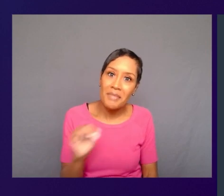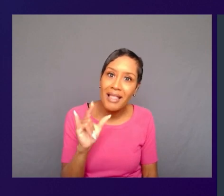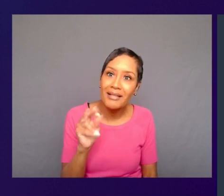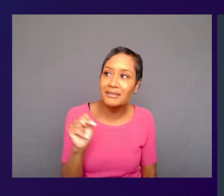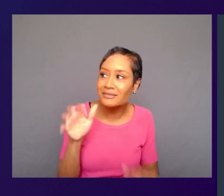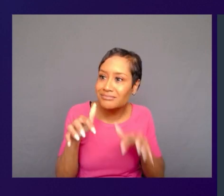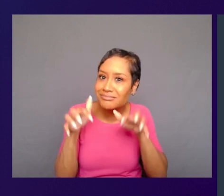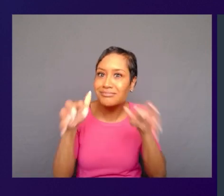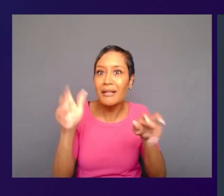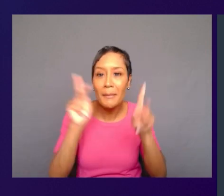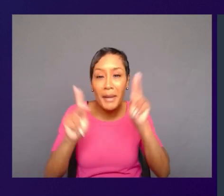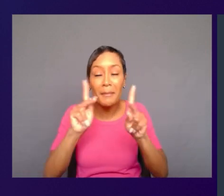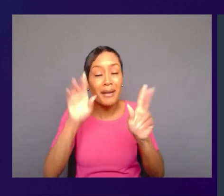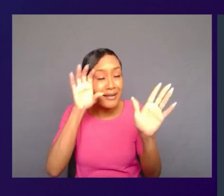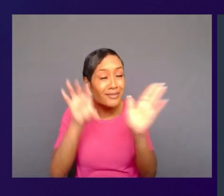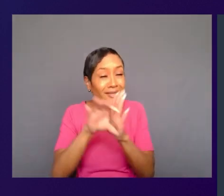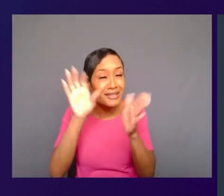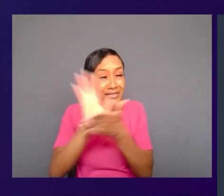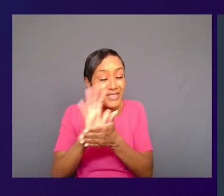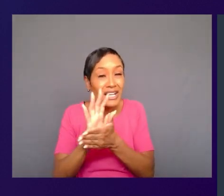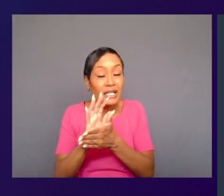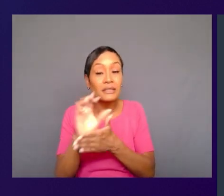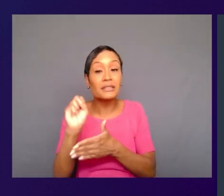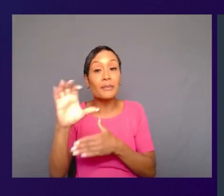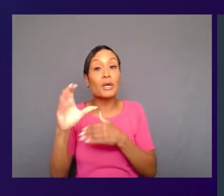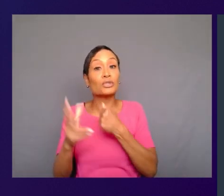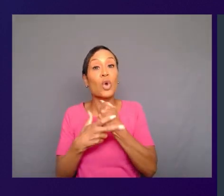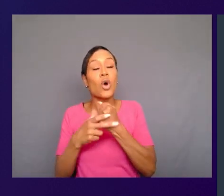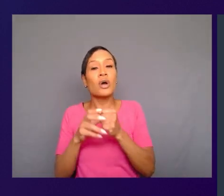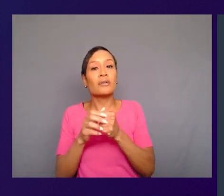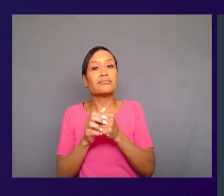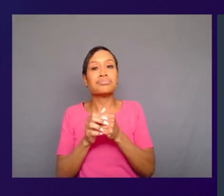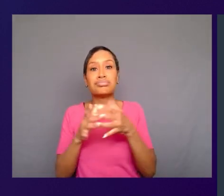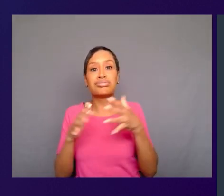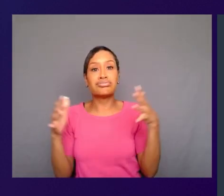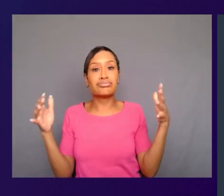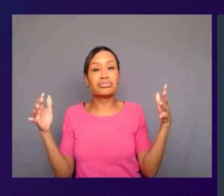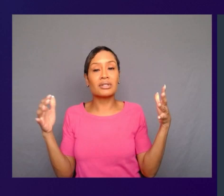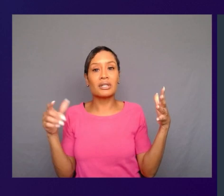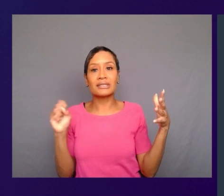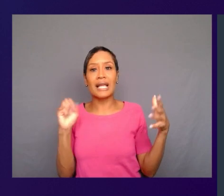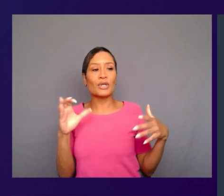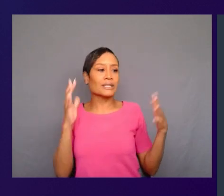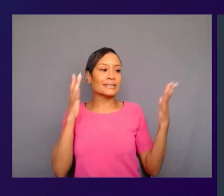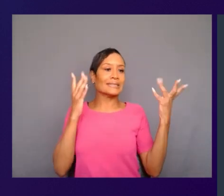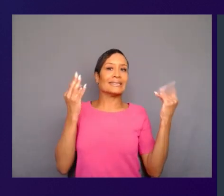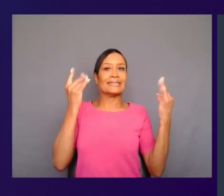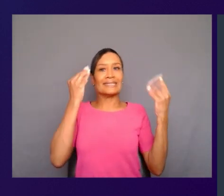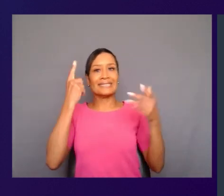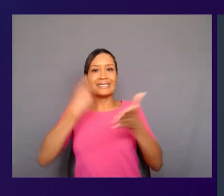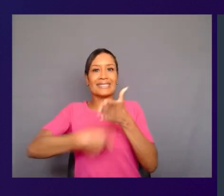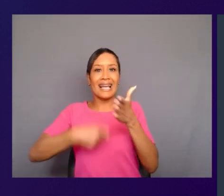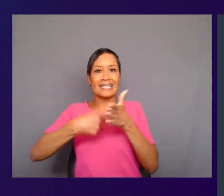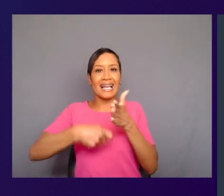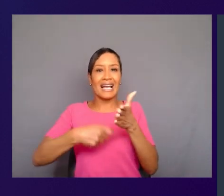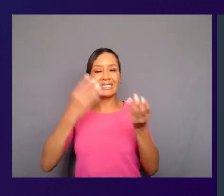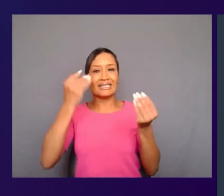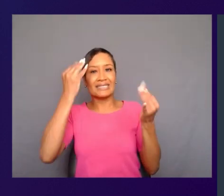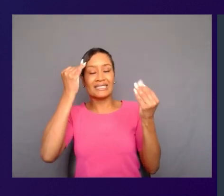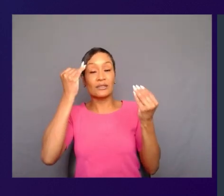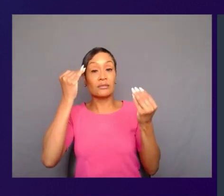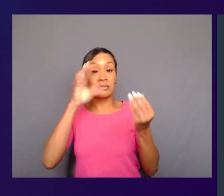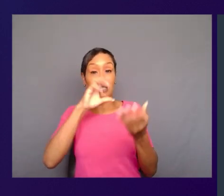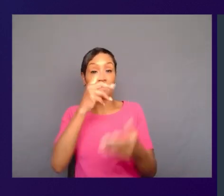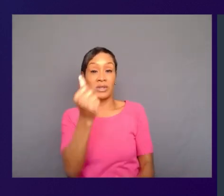these photos and videos, Snapchat storage grew over time. And Snap needed to be savvy about their costs. Guess what? They made